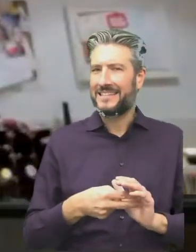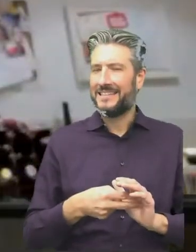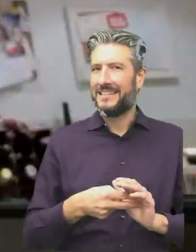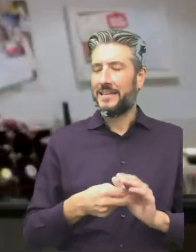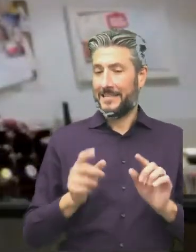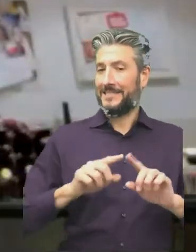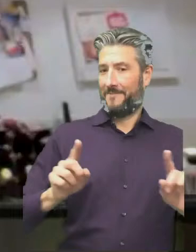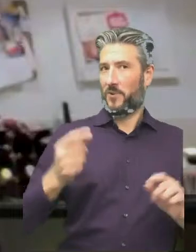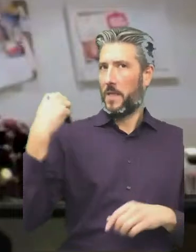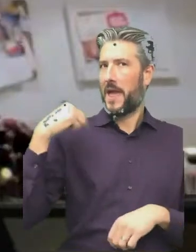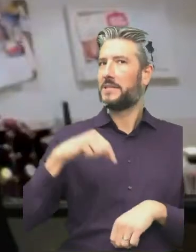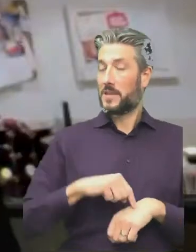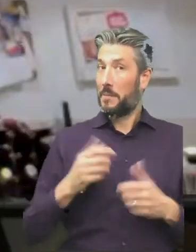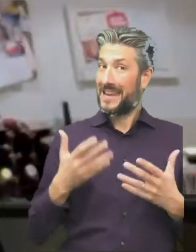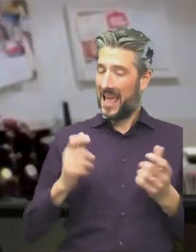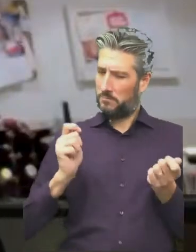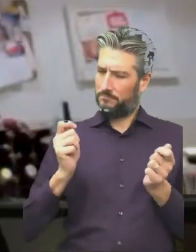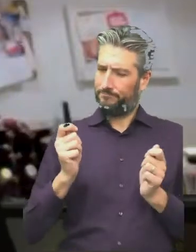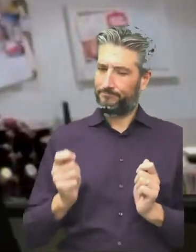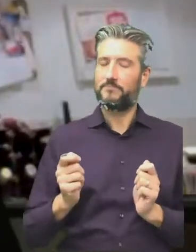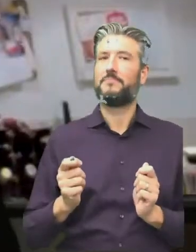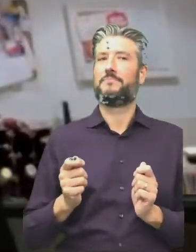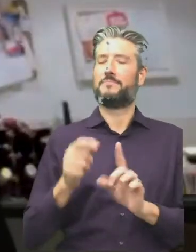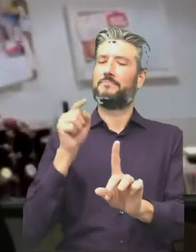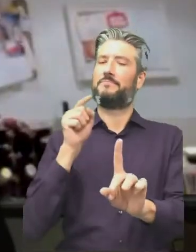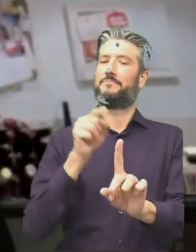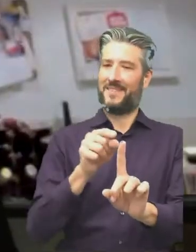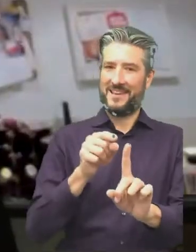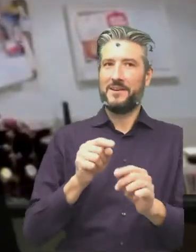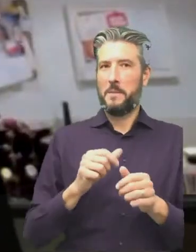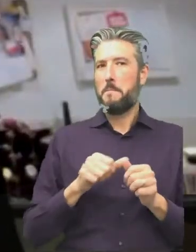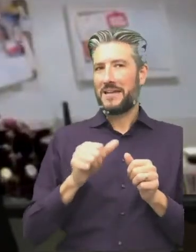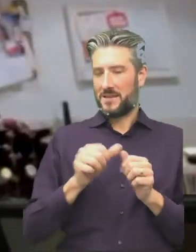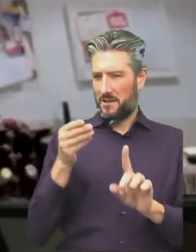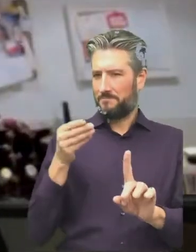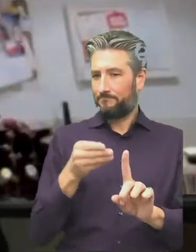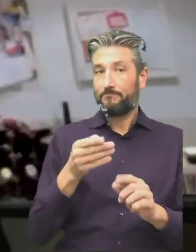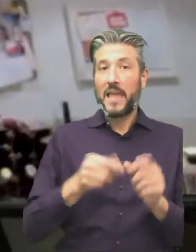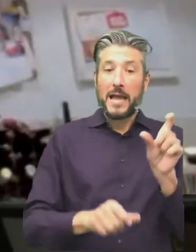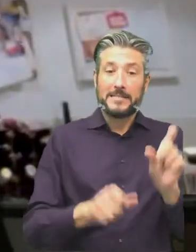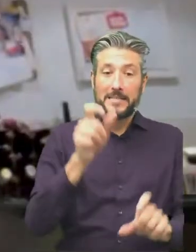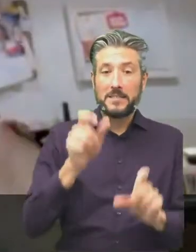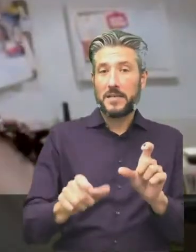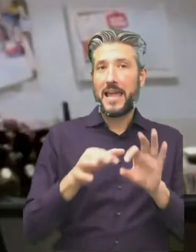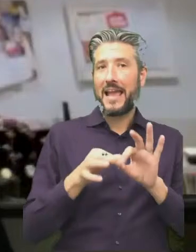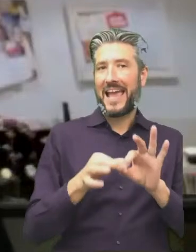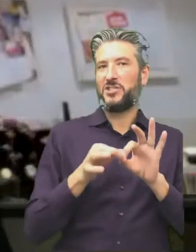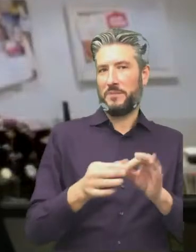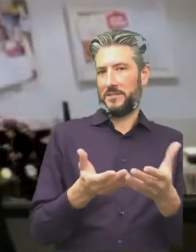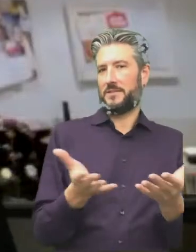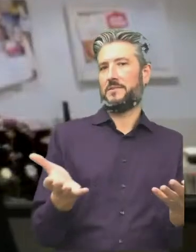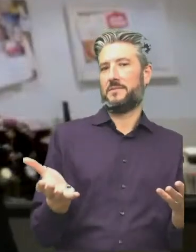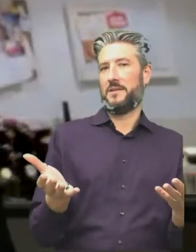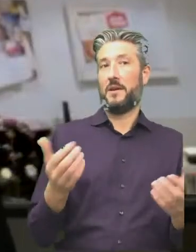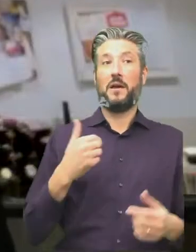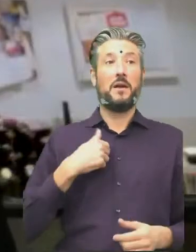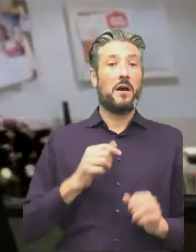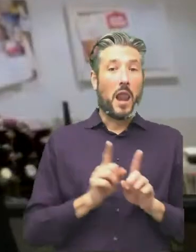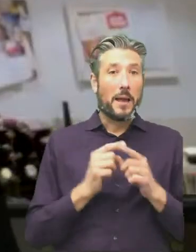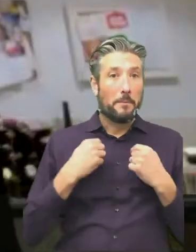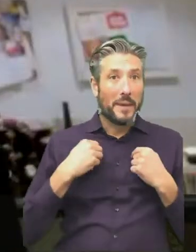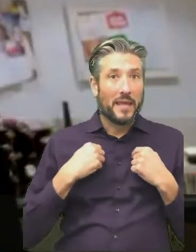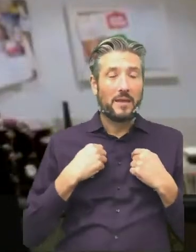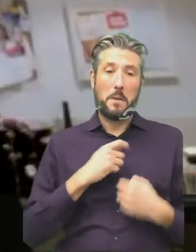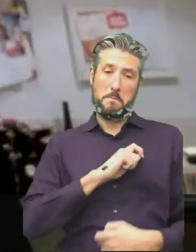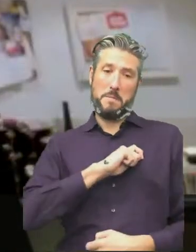now do. And I think that's the difference. Citizen engagement, assembly members like me getting the evidence together, showing, for example,